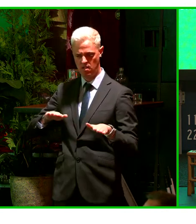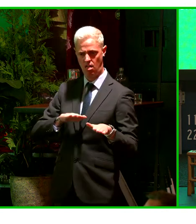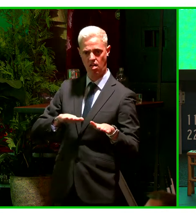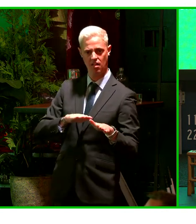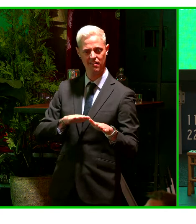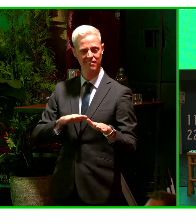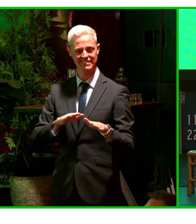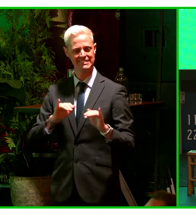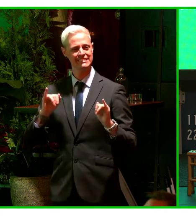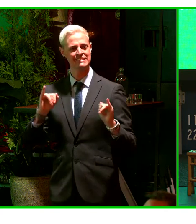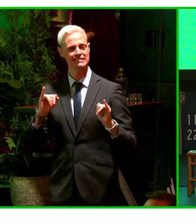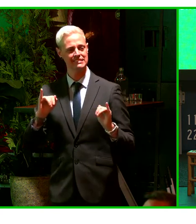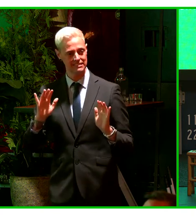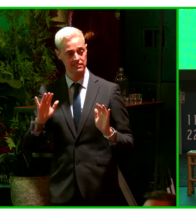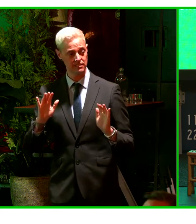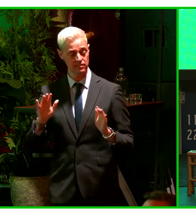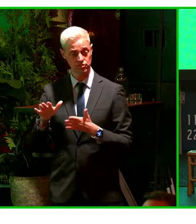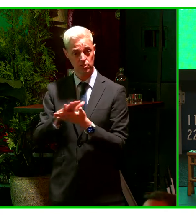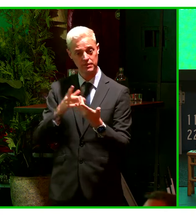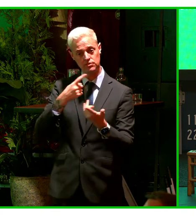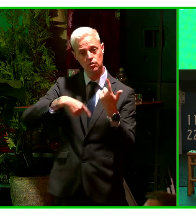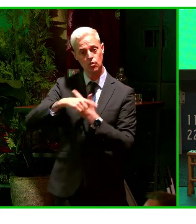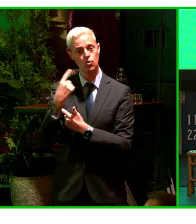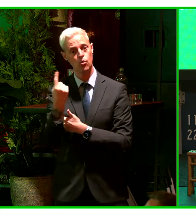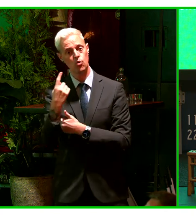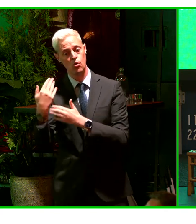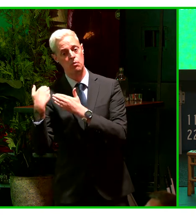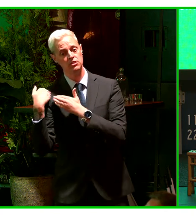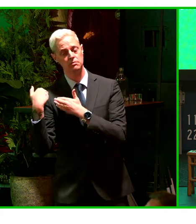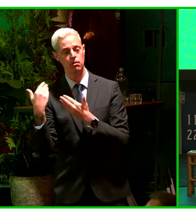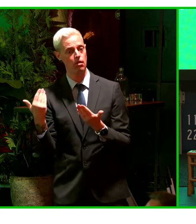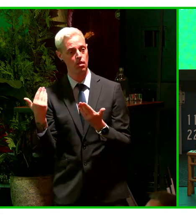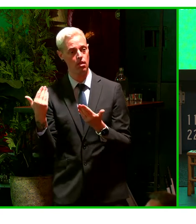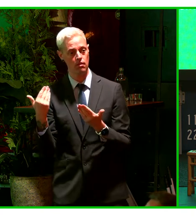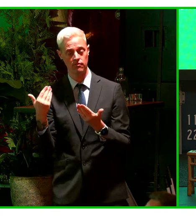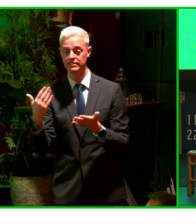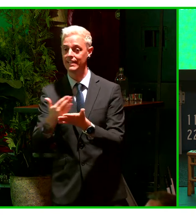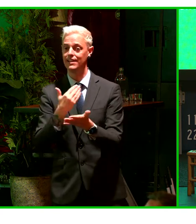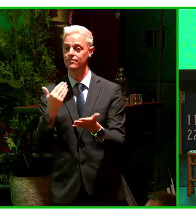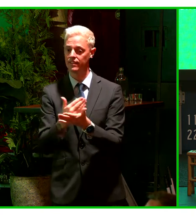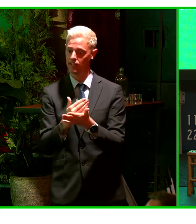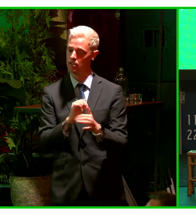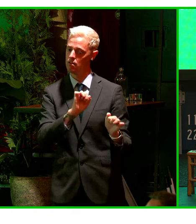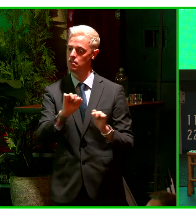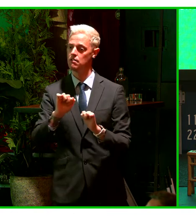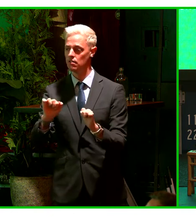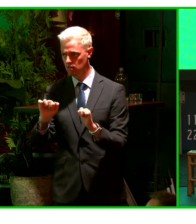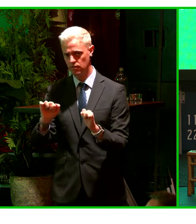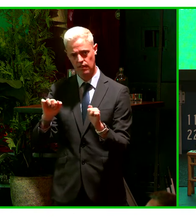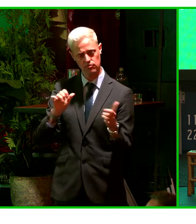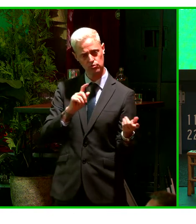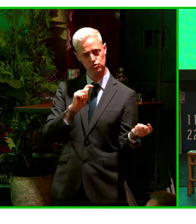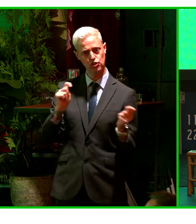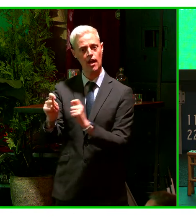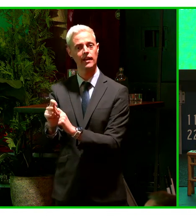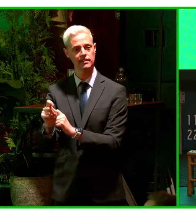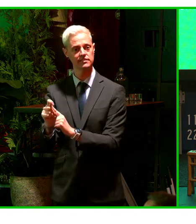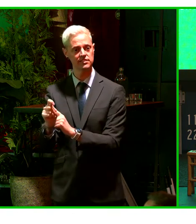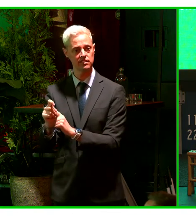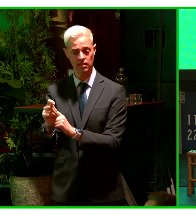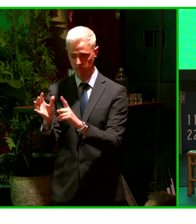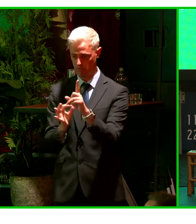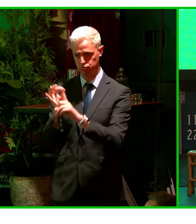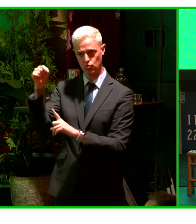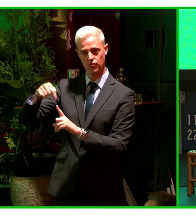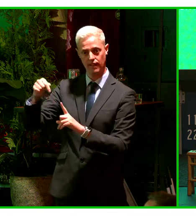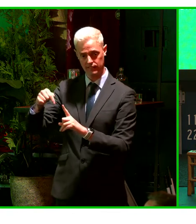shift the balance of liability with regard to kind of safety and those aspects, then I think we really need to kind of grasp hold of